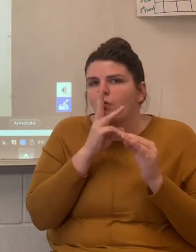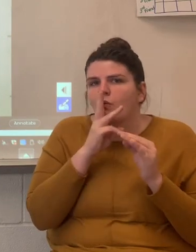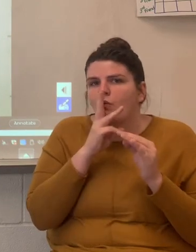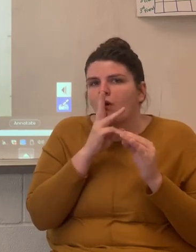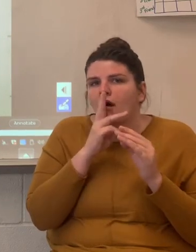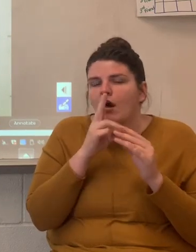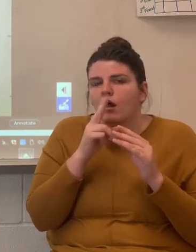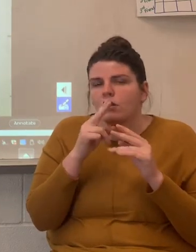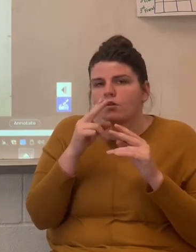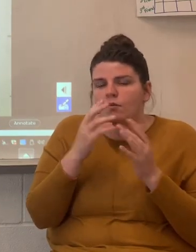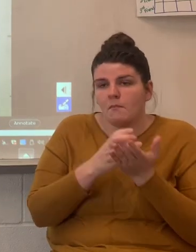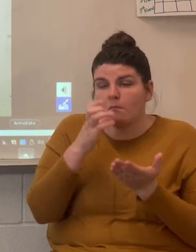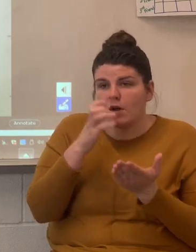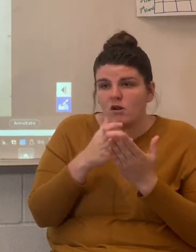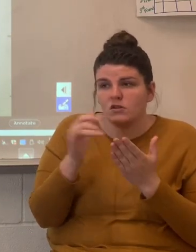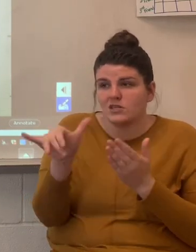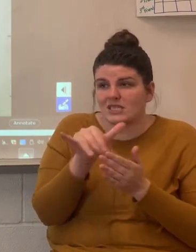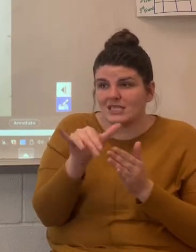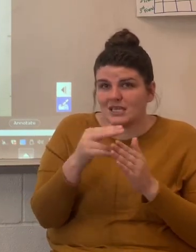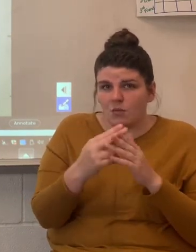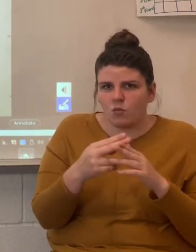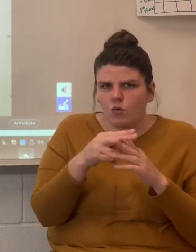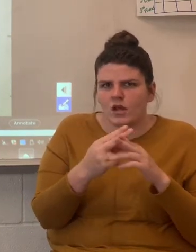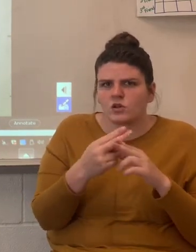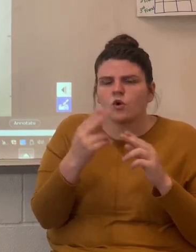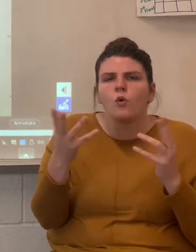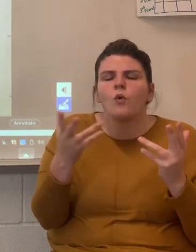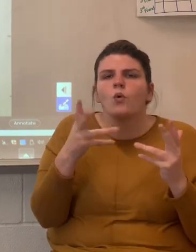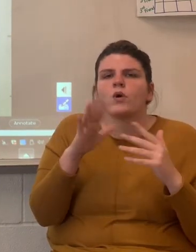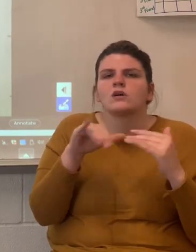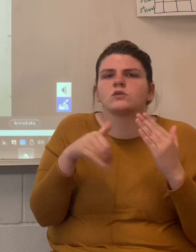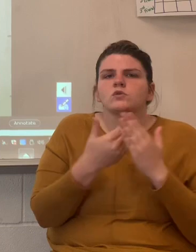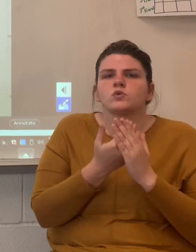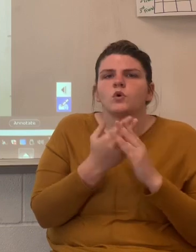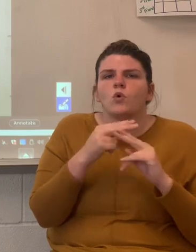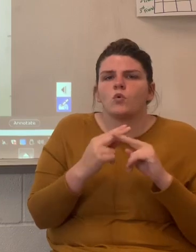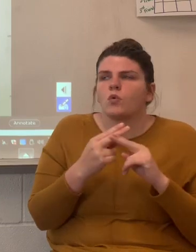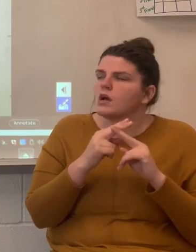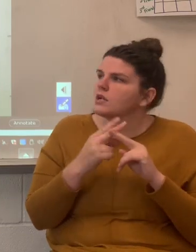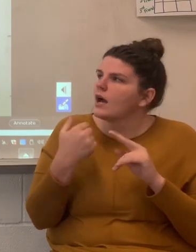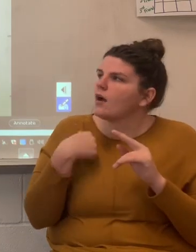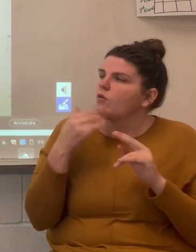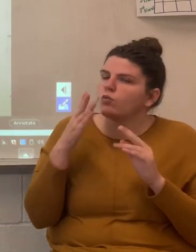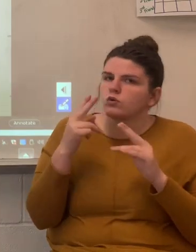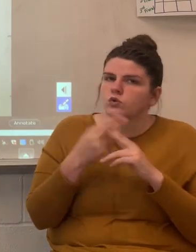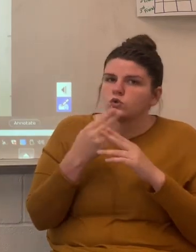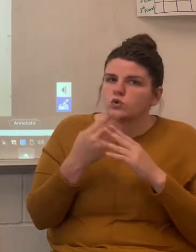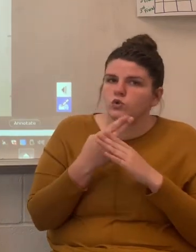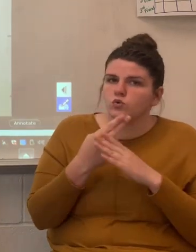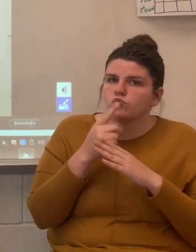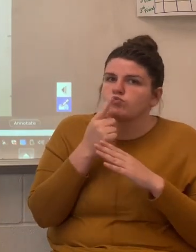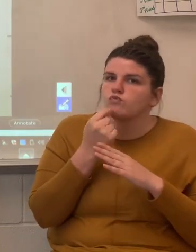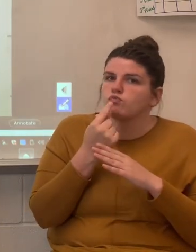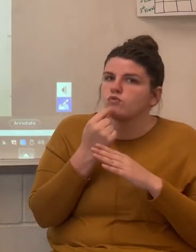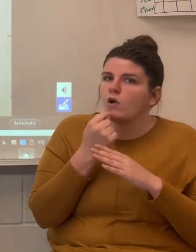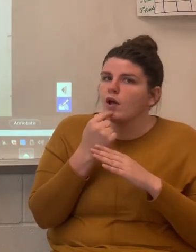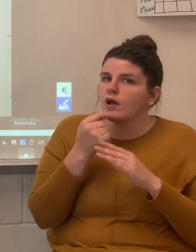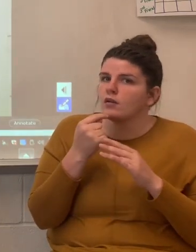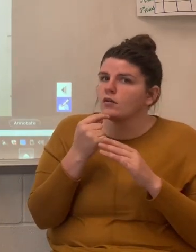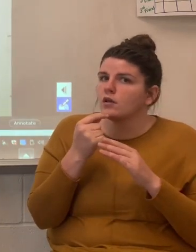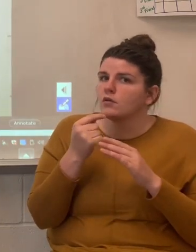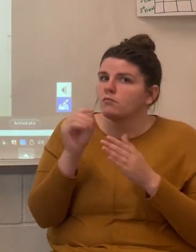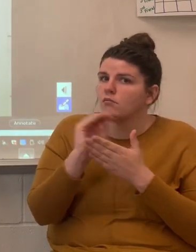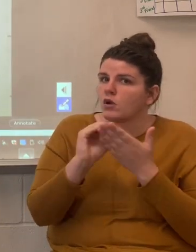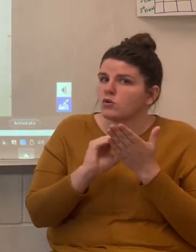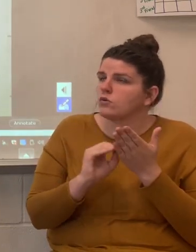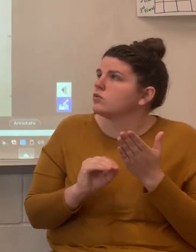total weight of the water bottles? So now I'm going to use my red marker to represent the 2 more water bottles. So now I have to start where I ended,